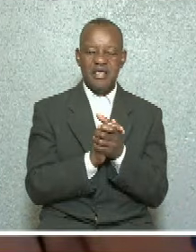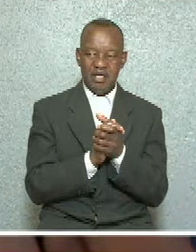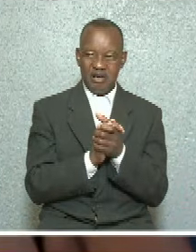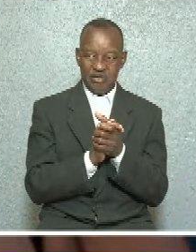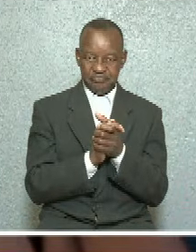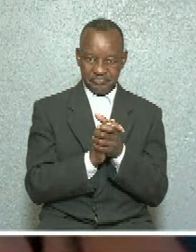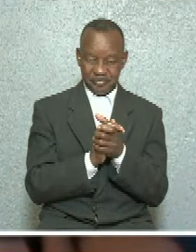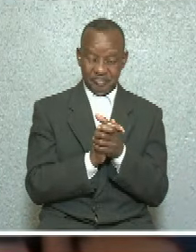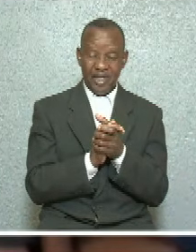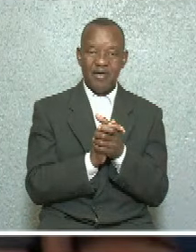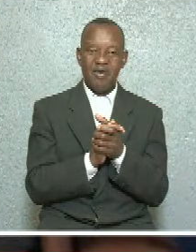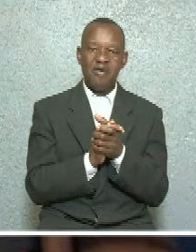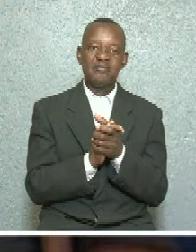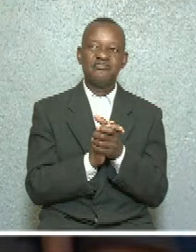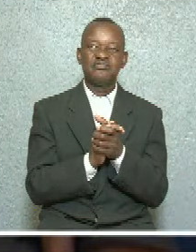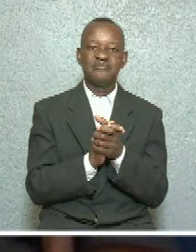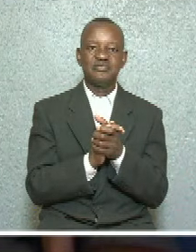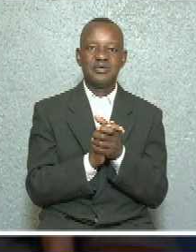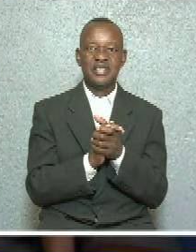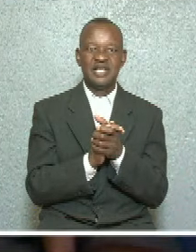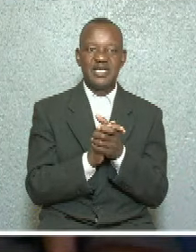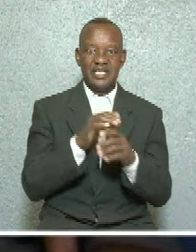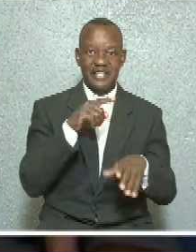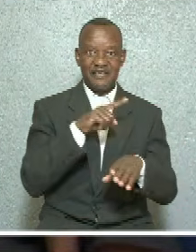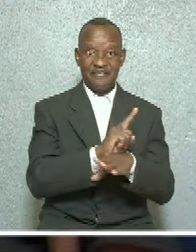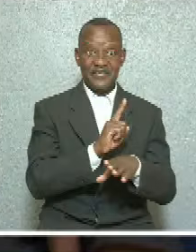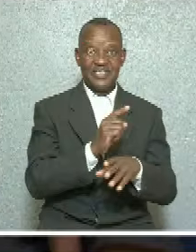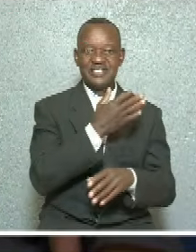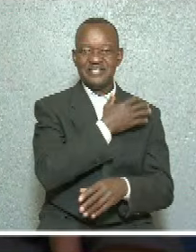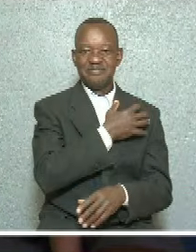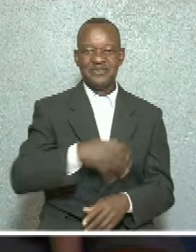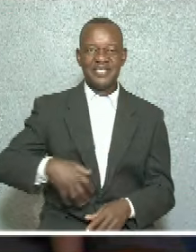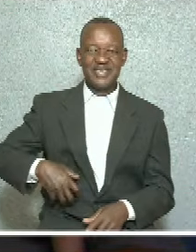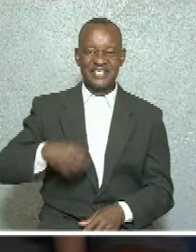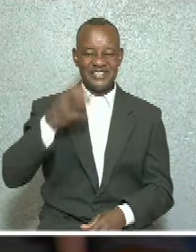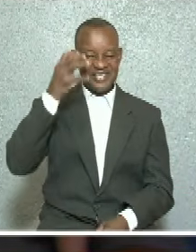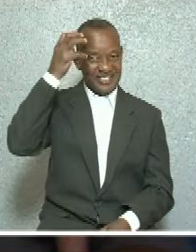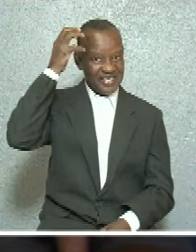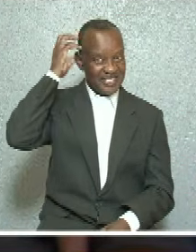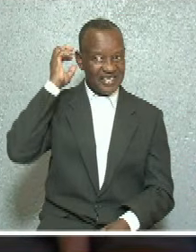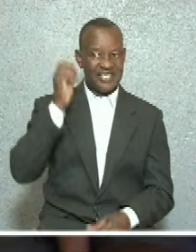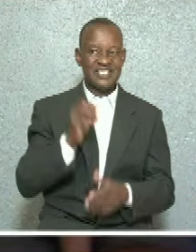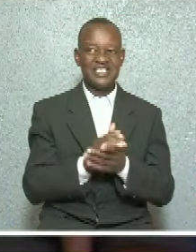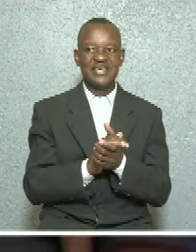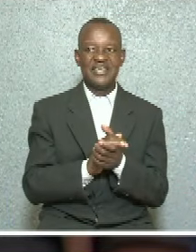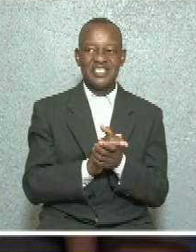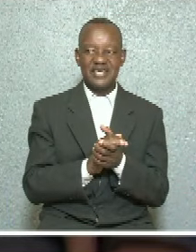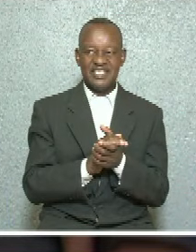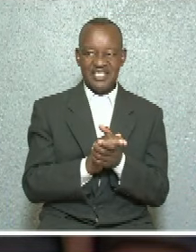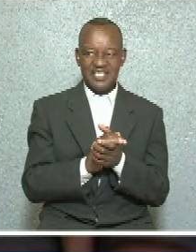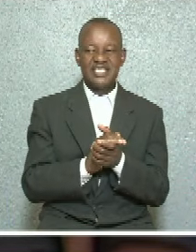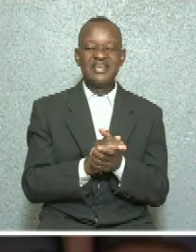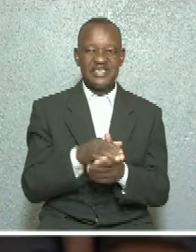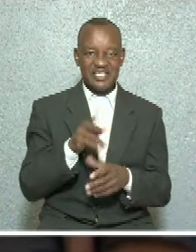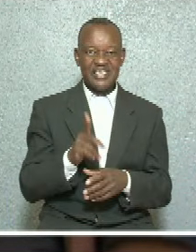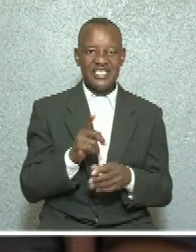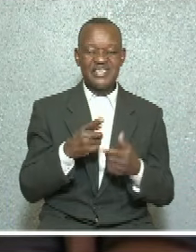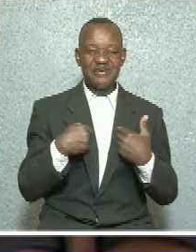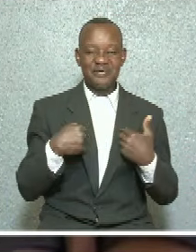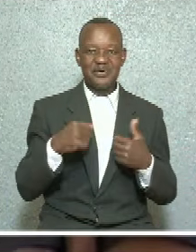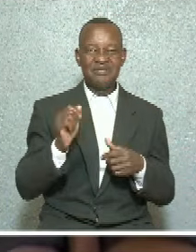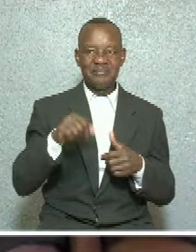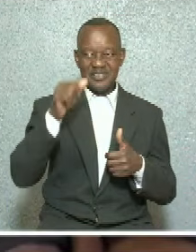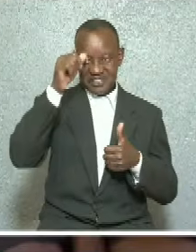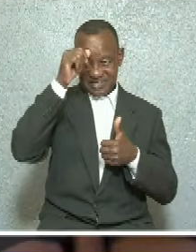Shafishuna Nujoma, but we are doing it around the people our late president used to love the most, and that is the